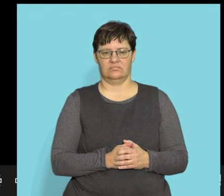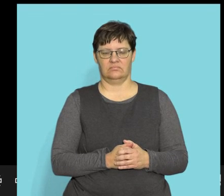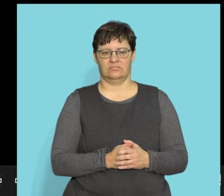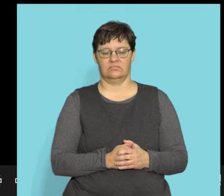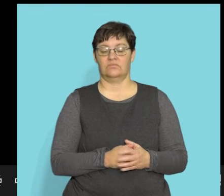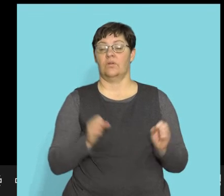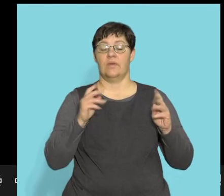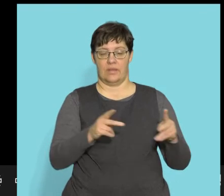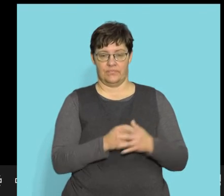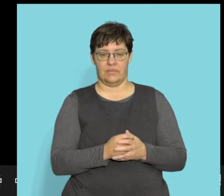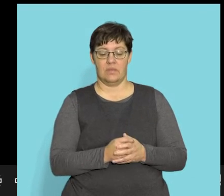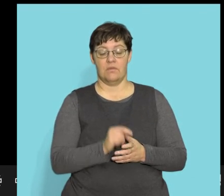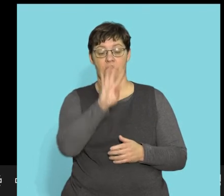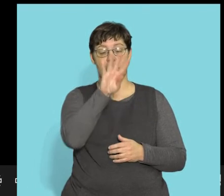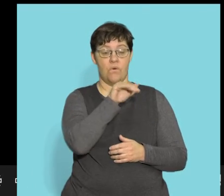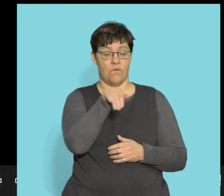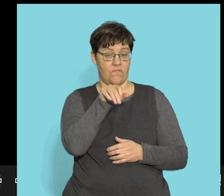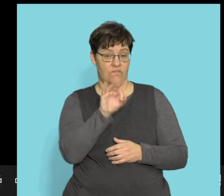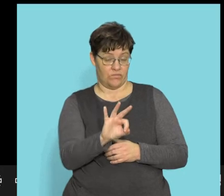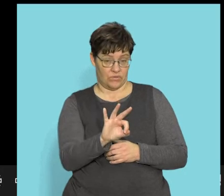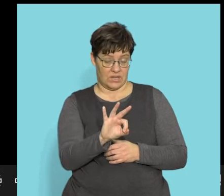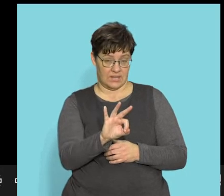Great, so it's going to be 4/3